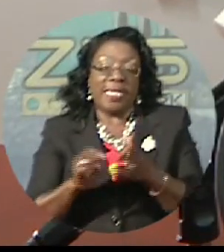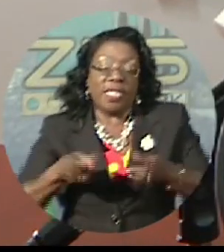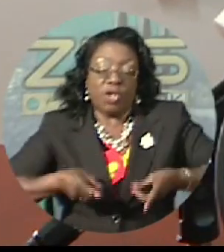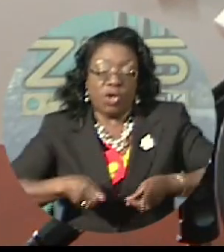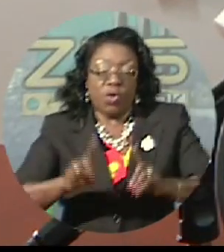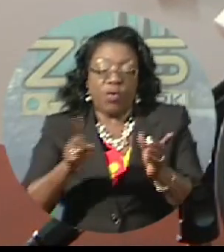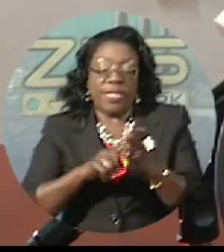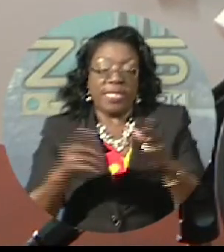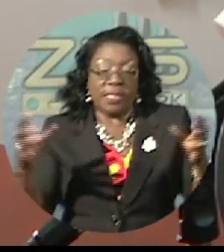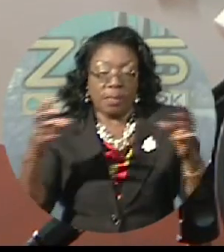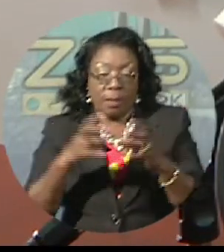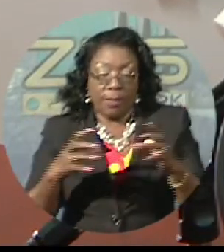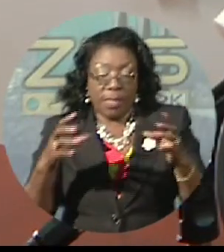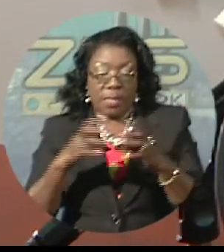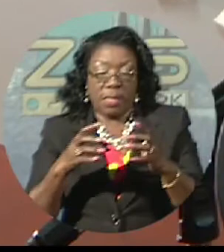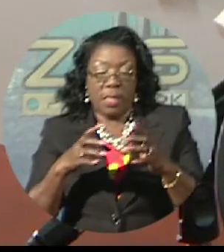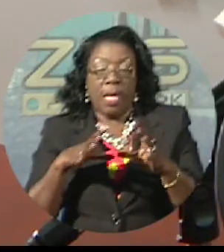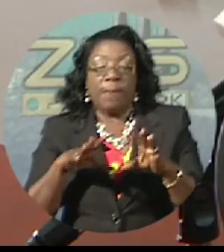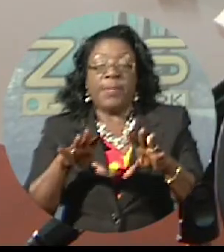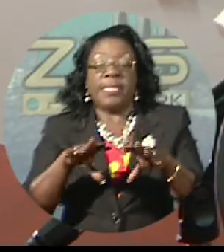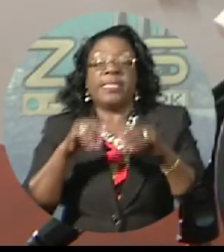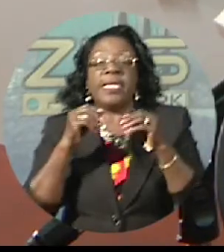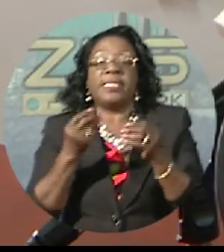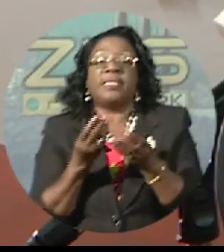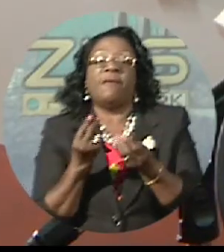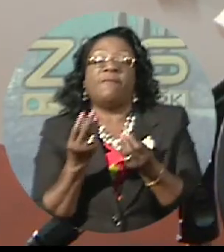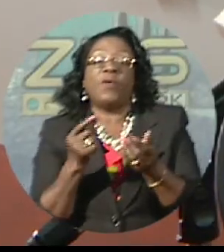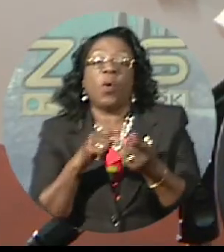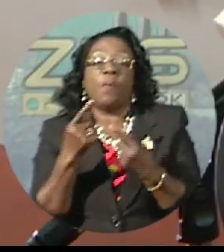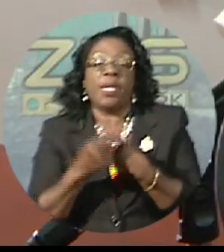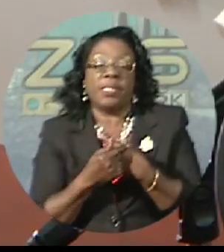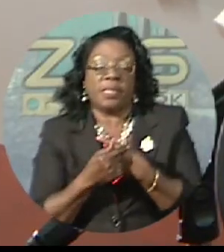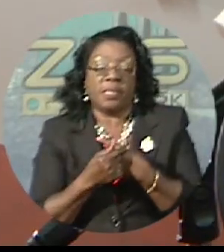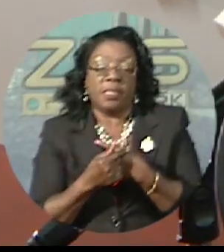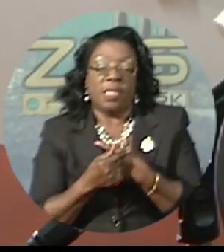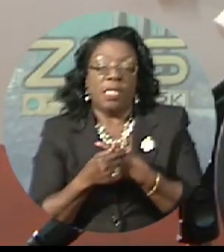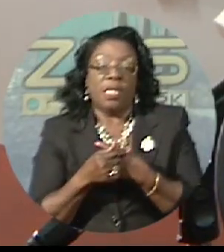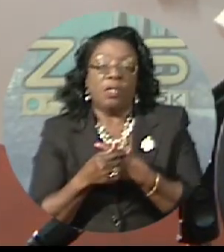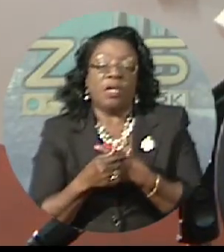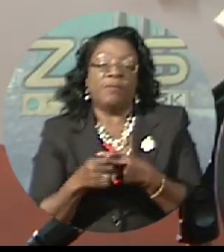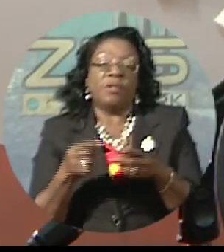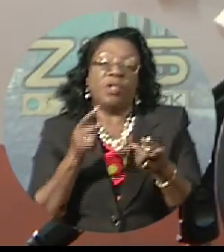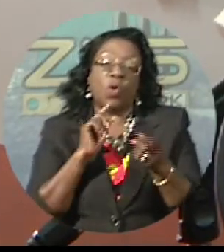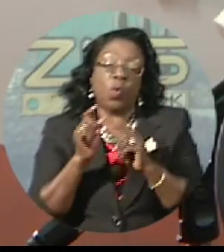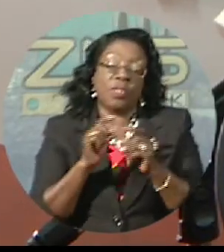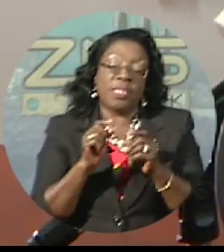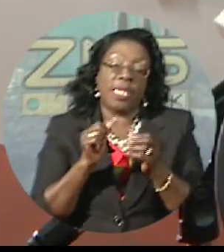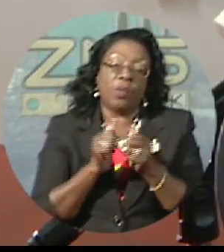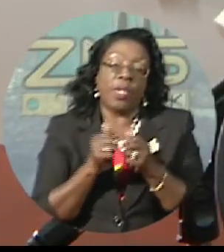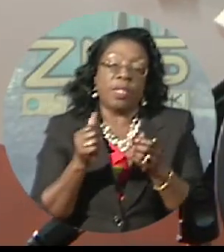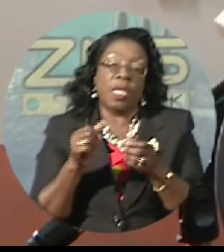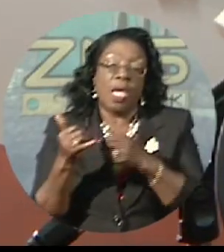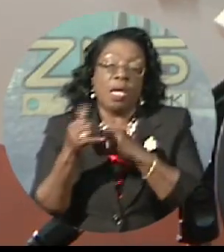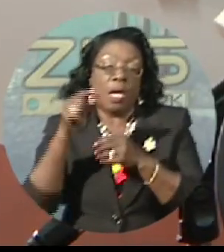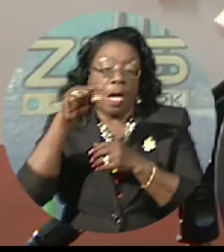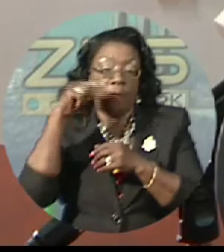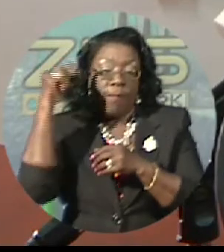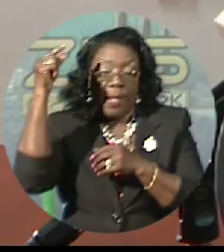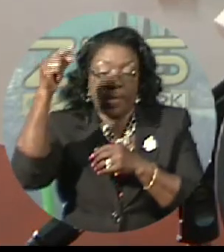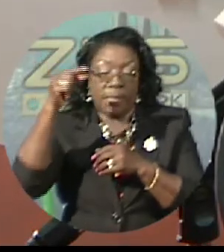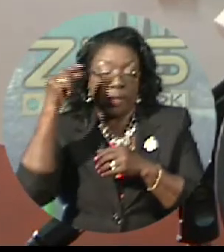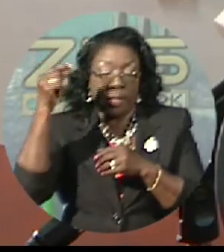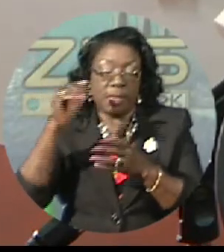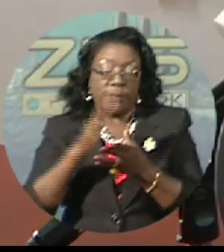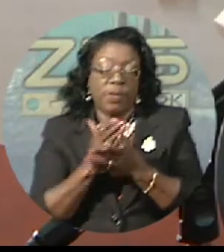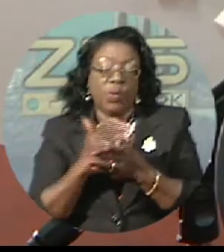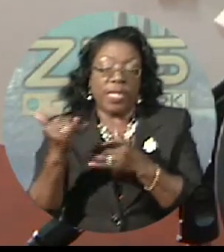it usually takes several months, because you have to go up the line through governments. This is not a commercial negotiation. This is between